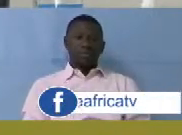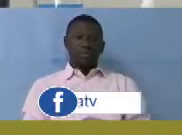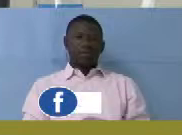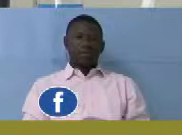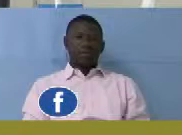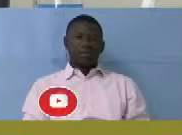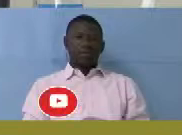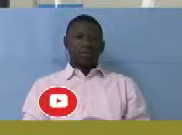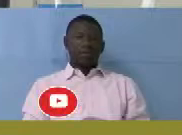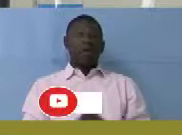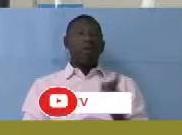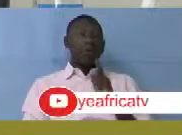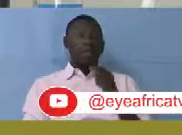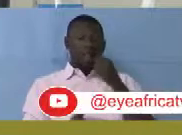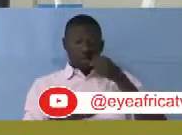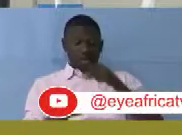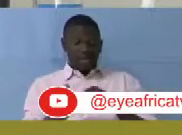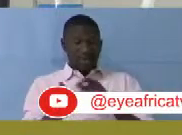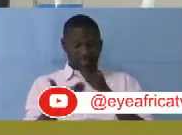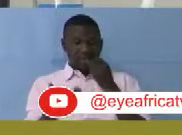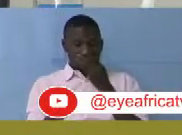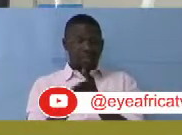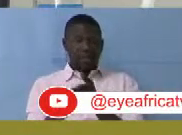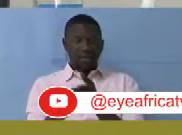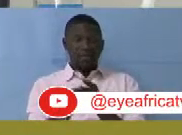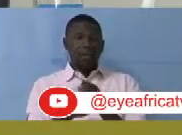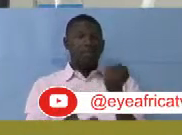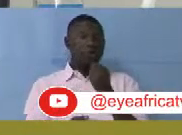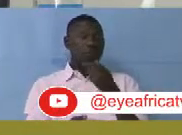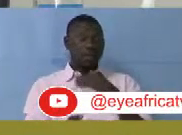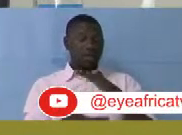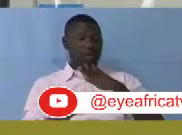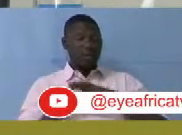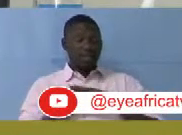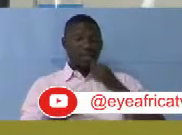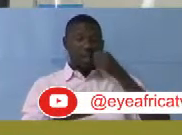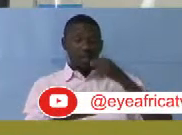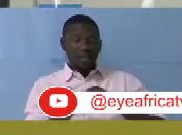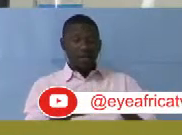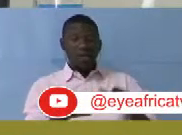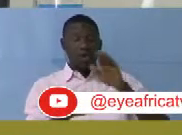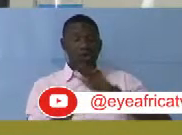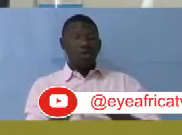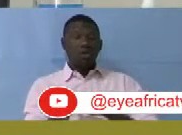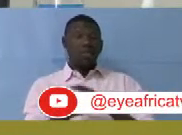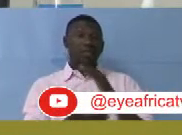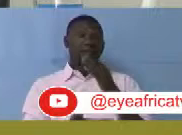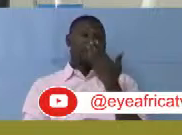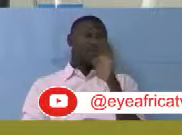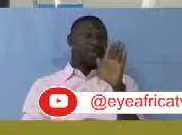Later on, I received the letter on the 10th. I have a letter also to Karotil Tamale. Of